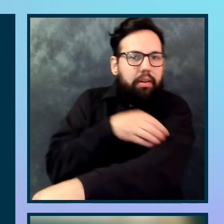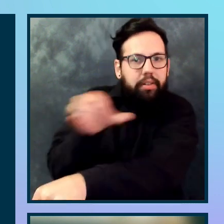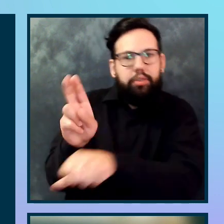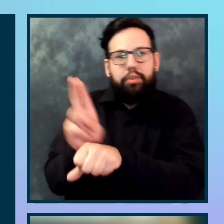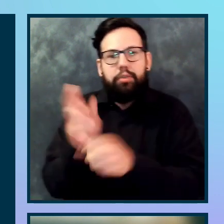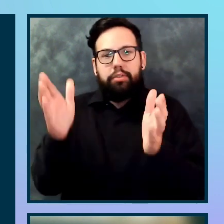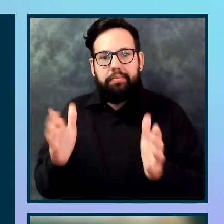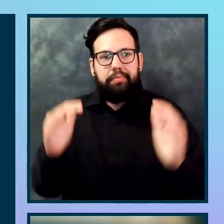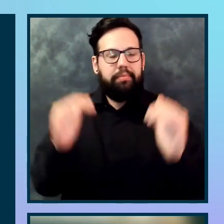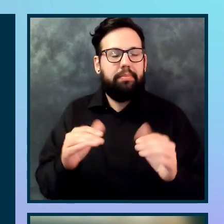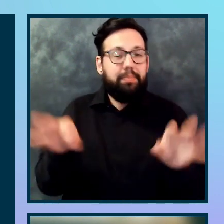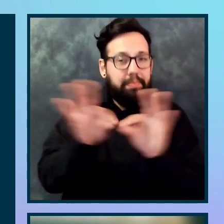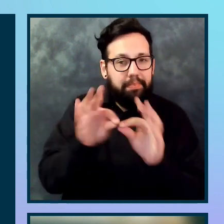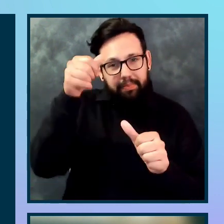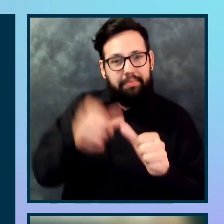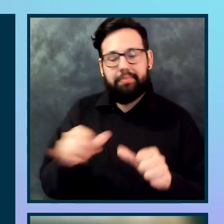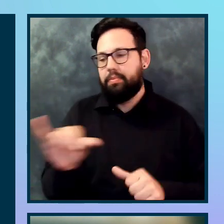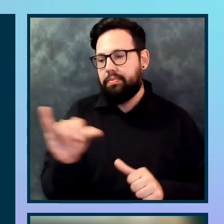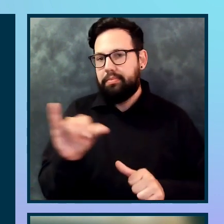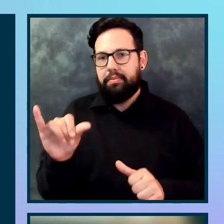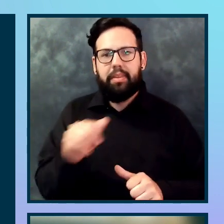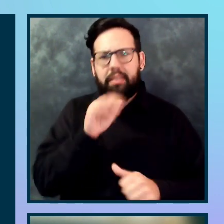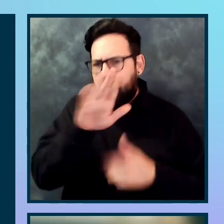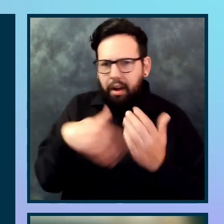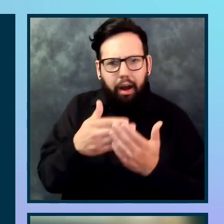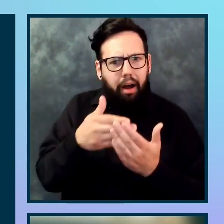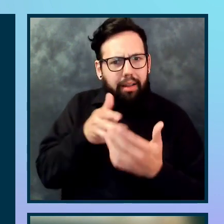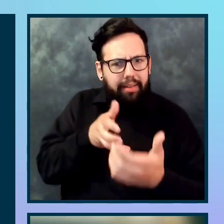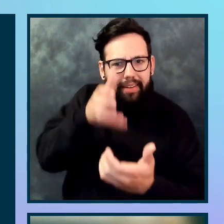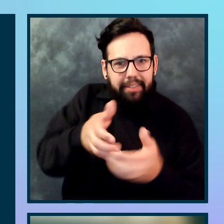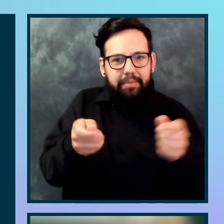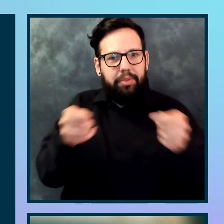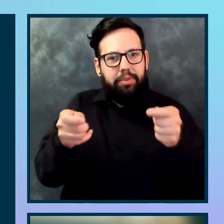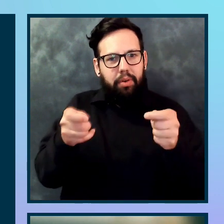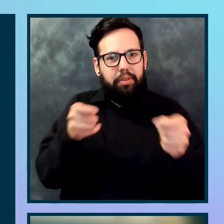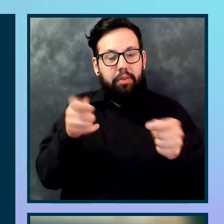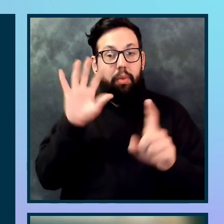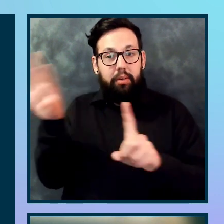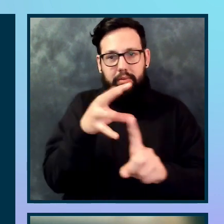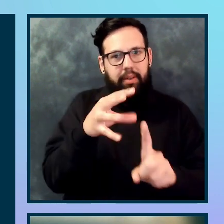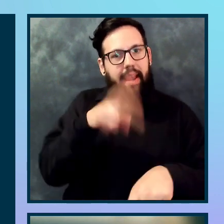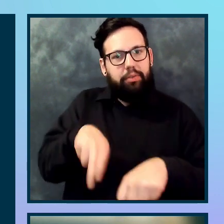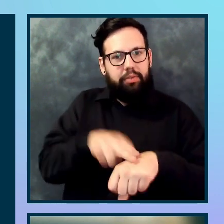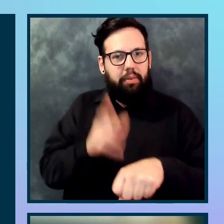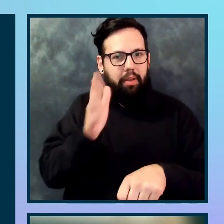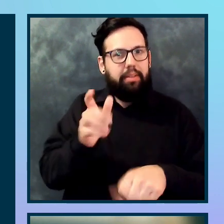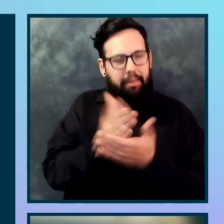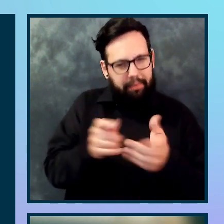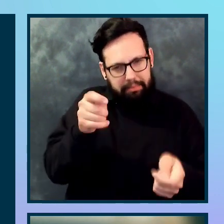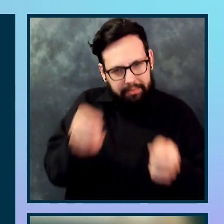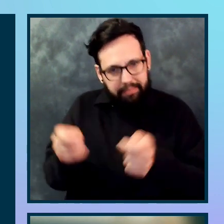to remember with that in mind that not all custom controls are focusable by default. Then we talked about some